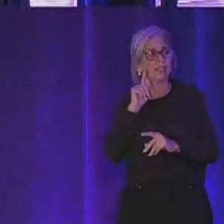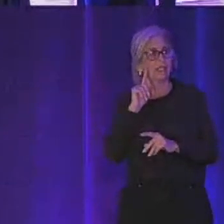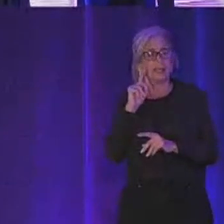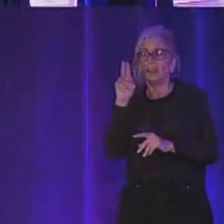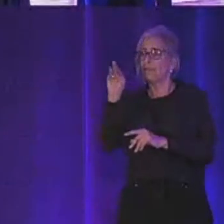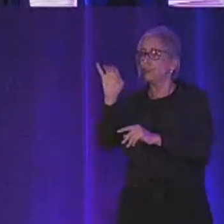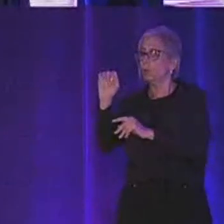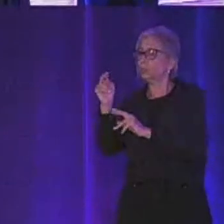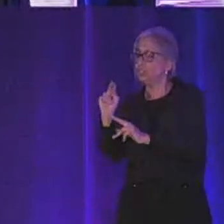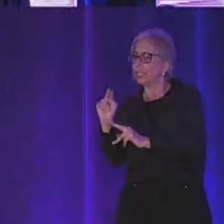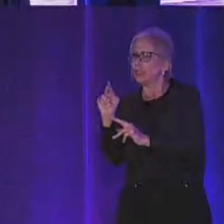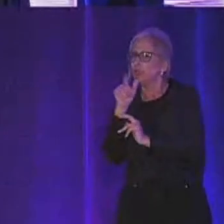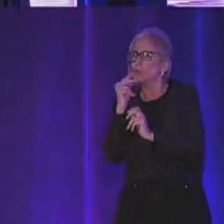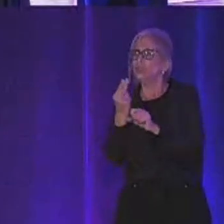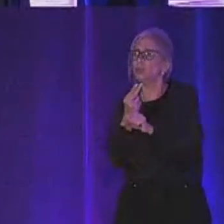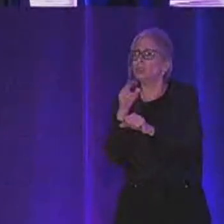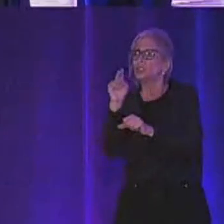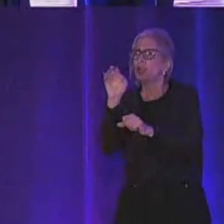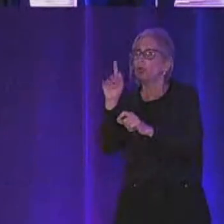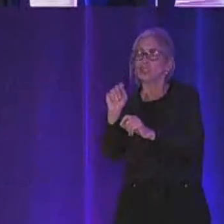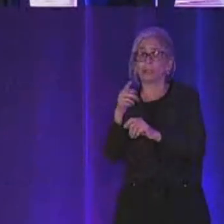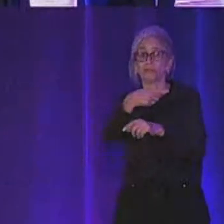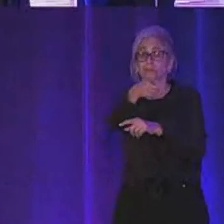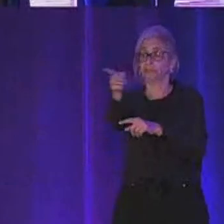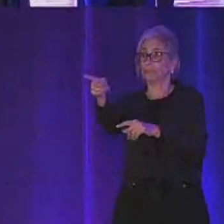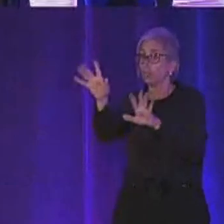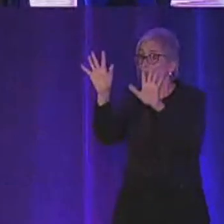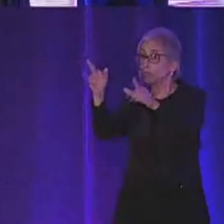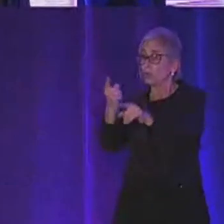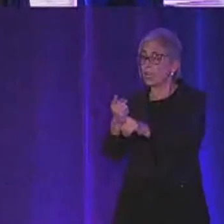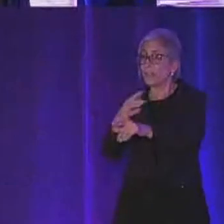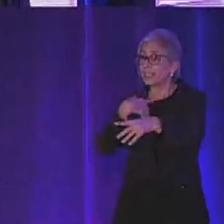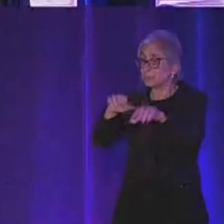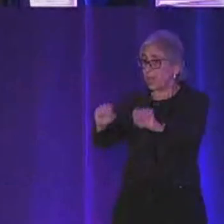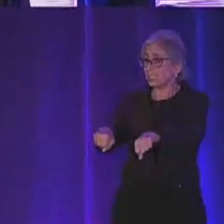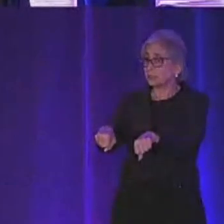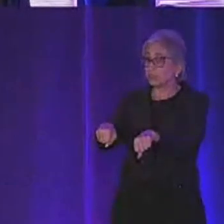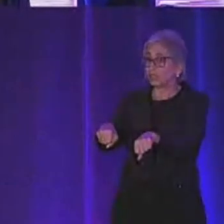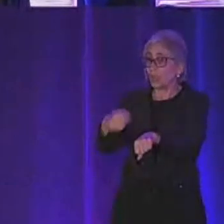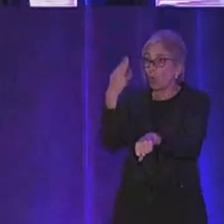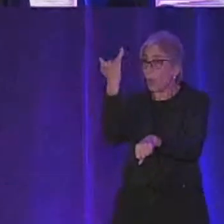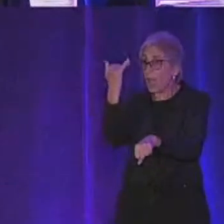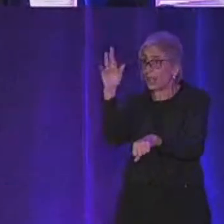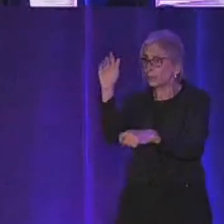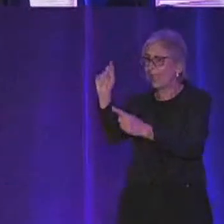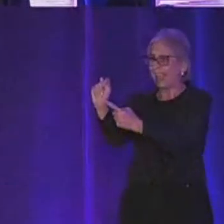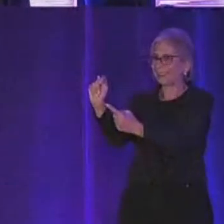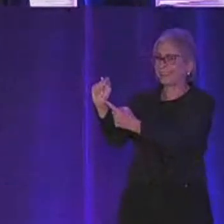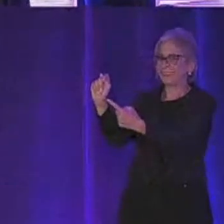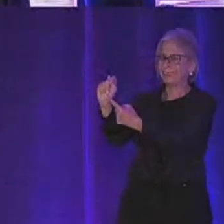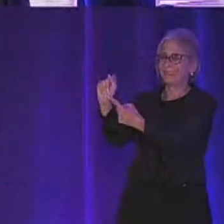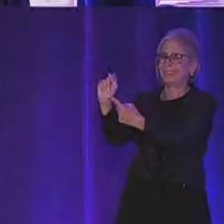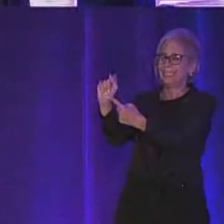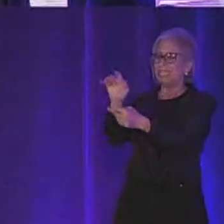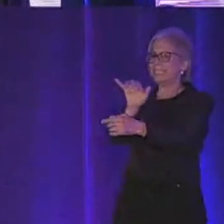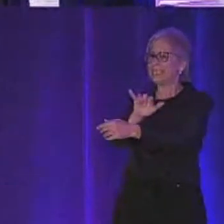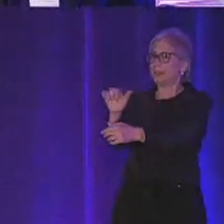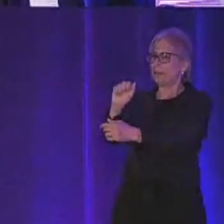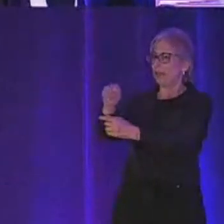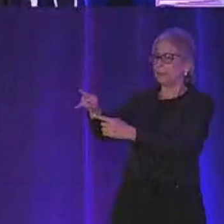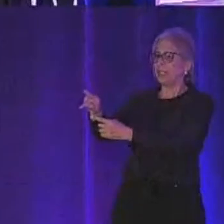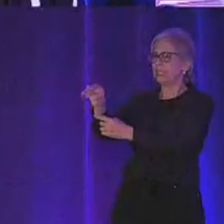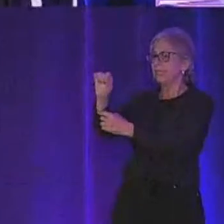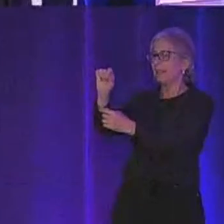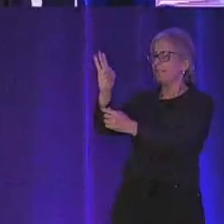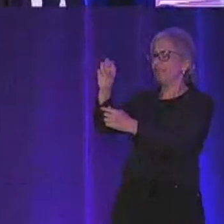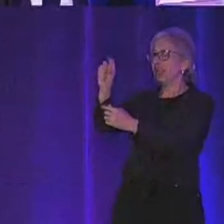Notion. Who uses Notion? Yeah, a lot of you. That's possible because of React. I think of similar applications like Figma that